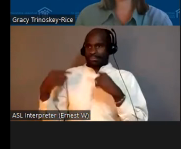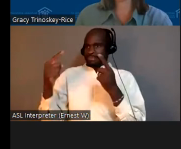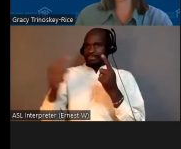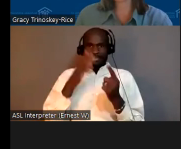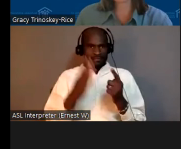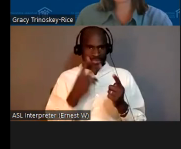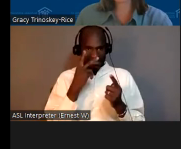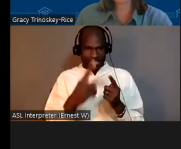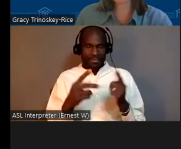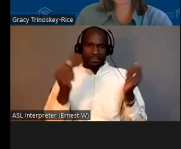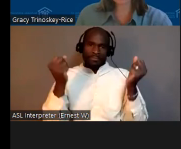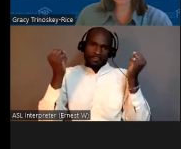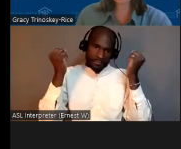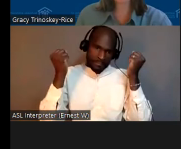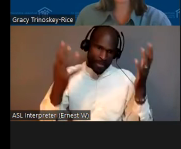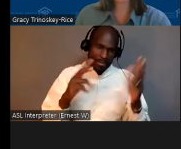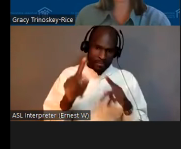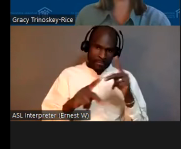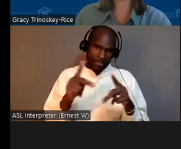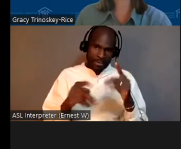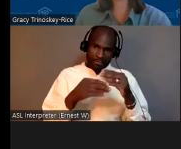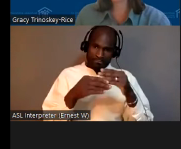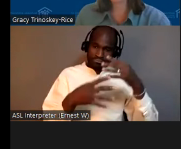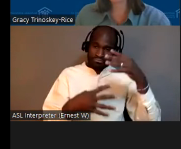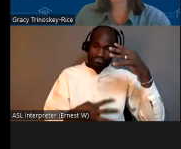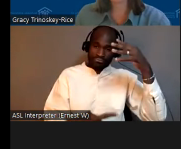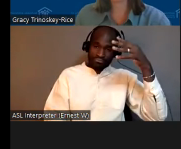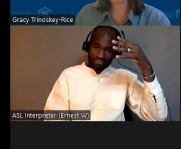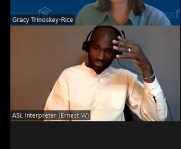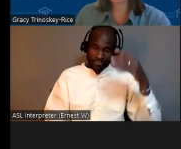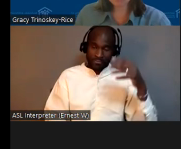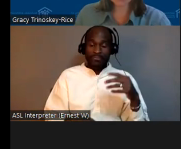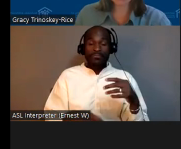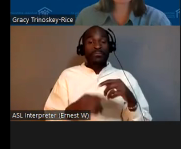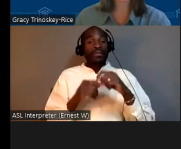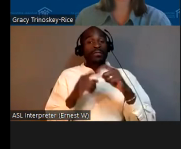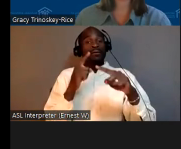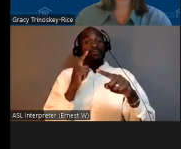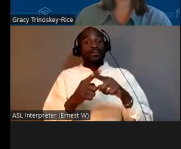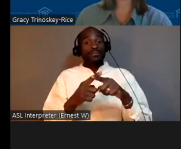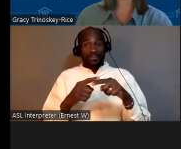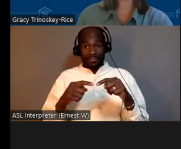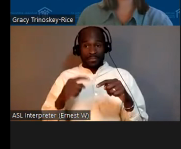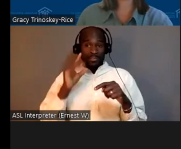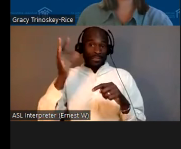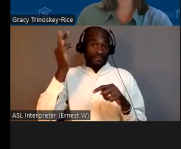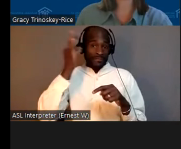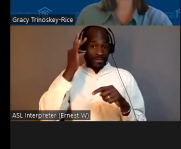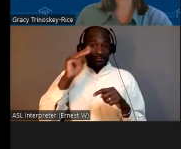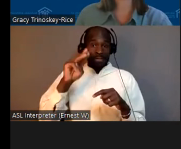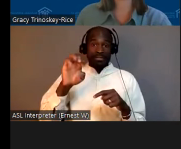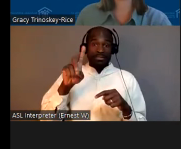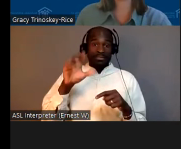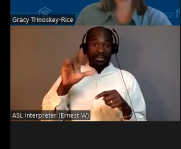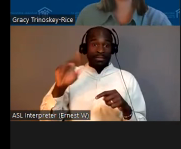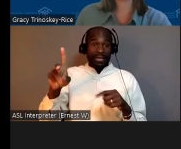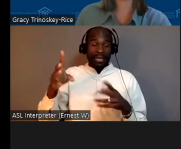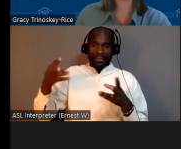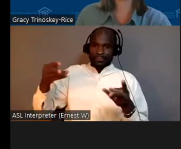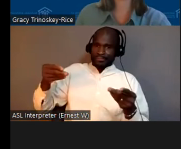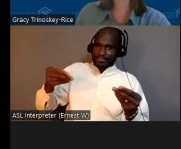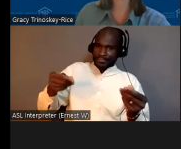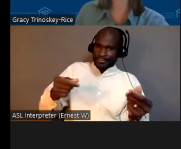declined uninsured rates across the country, and also increased federal Medicaid spending. So by March 2023,